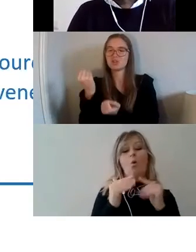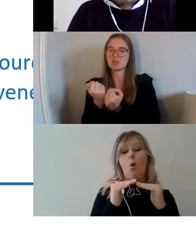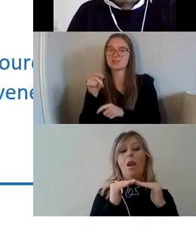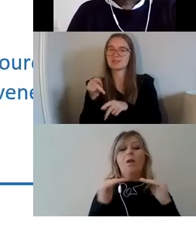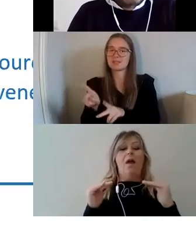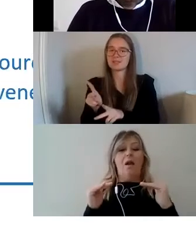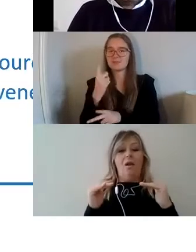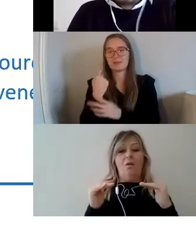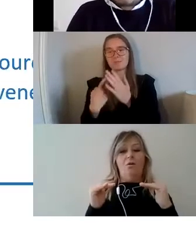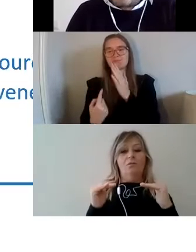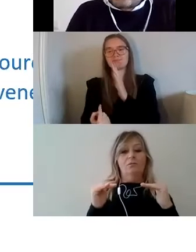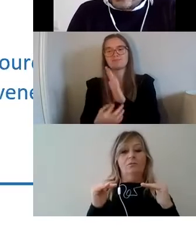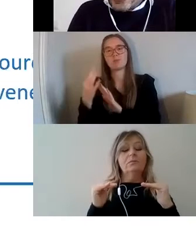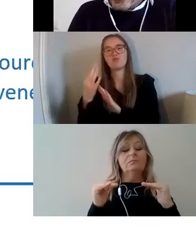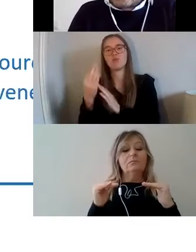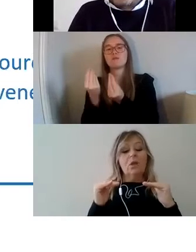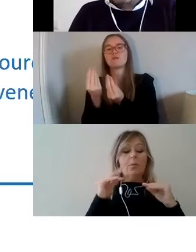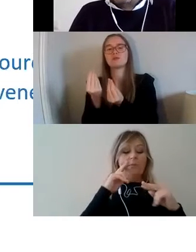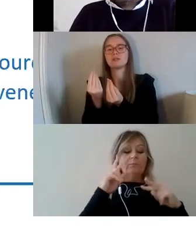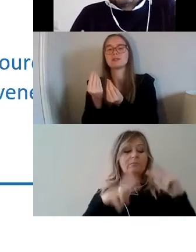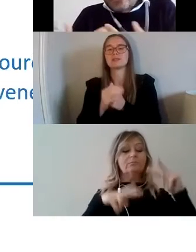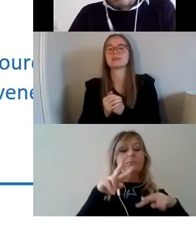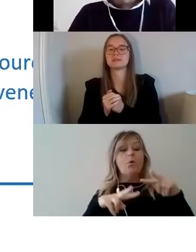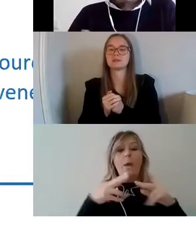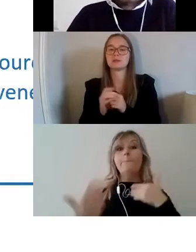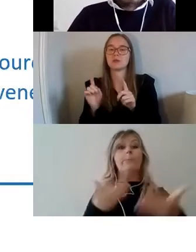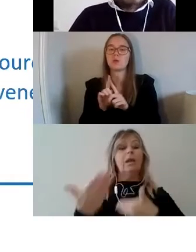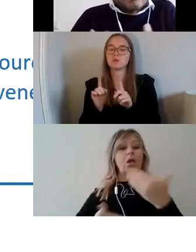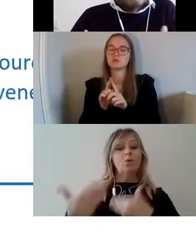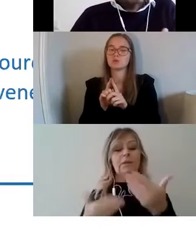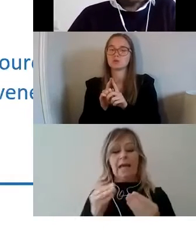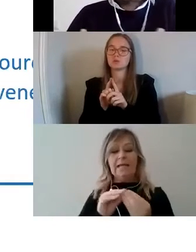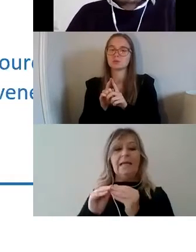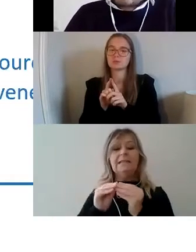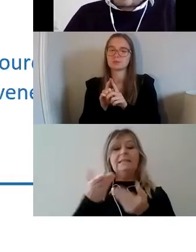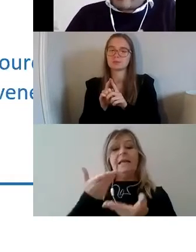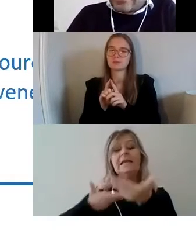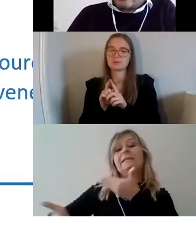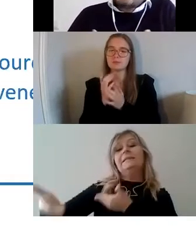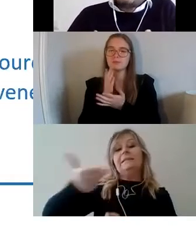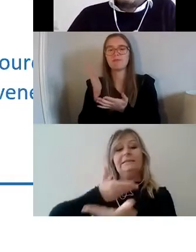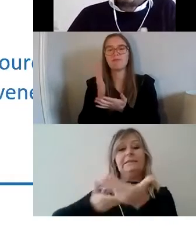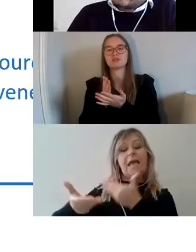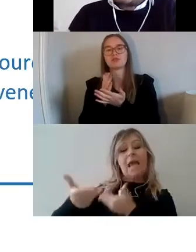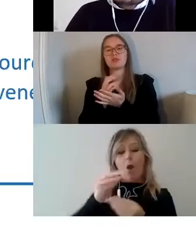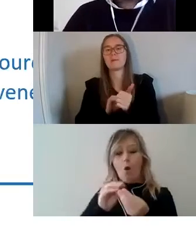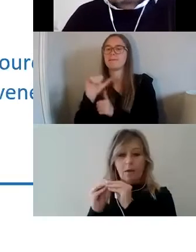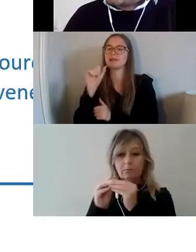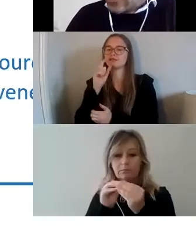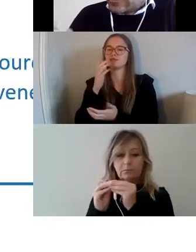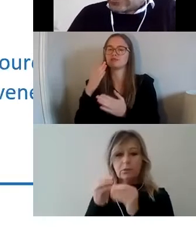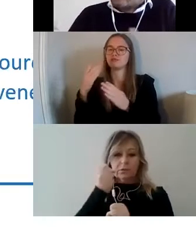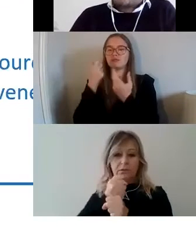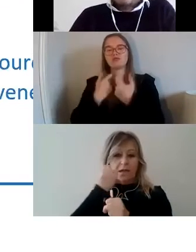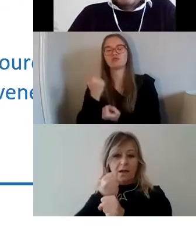can optimize the resources that he has, and can also, assure a better judicial action